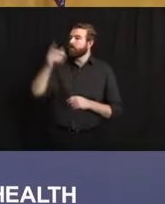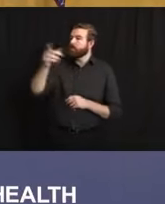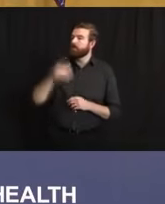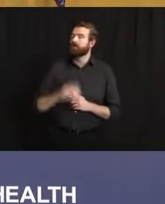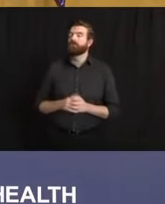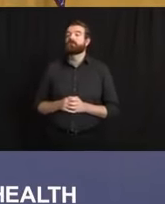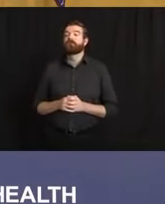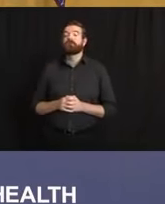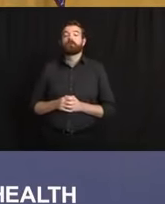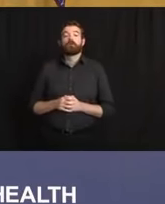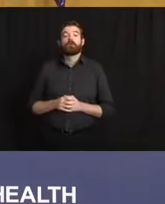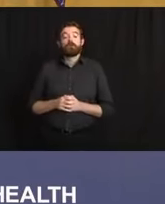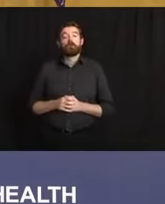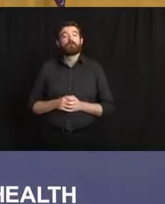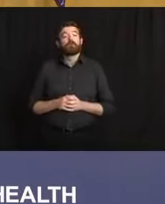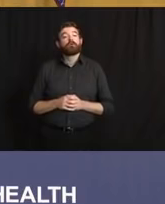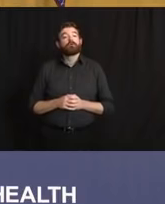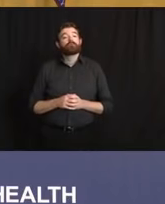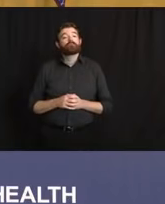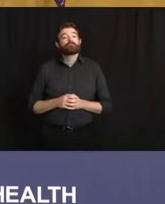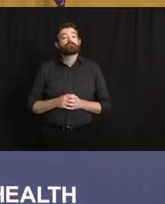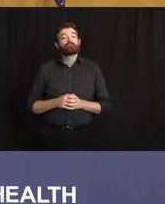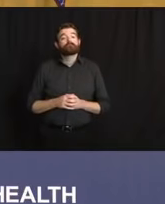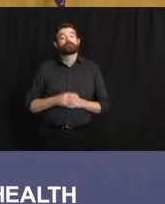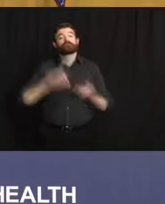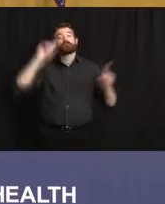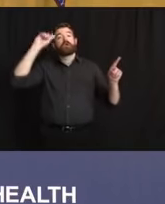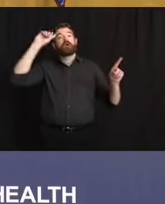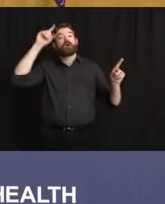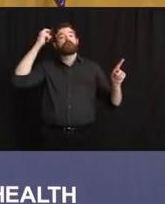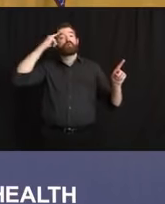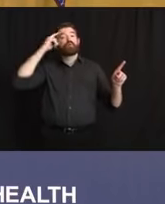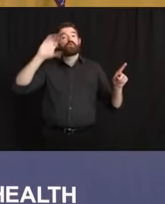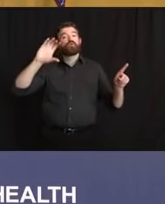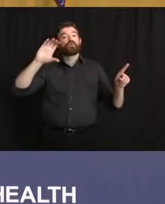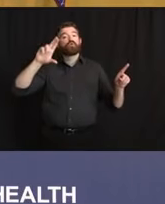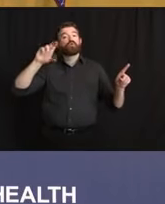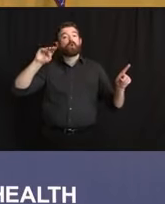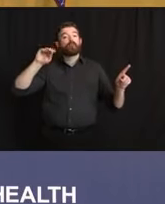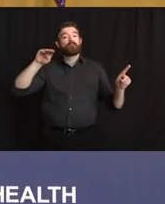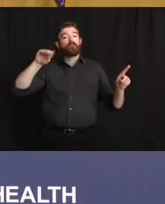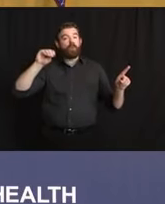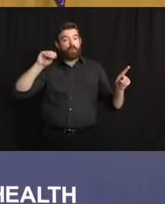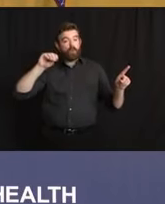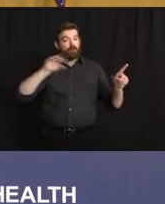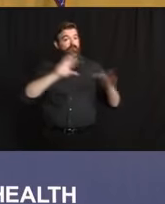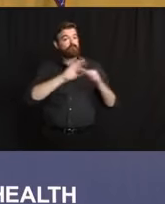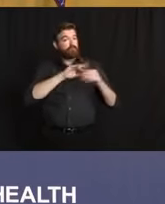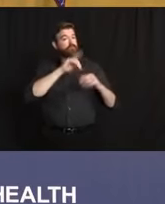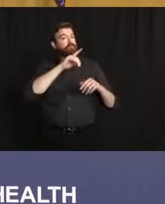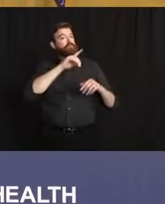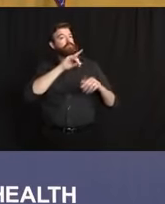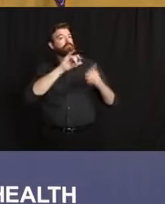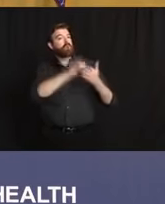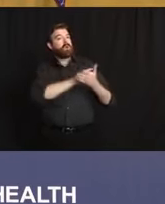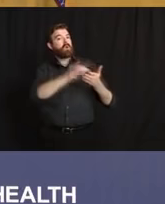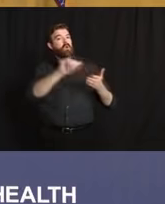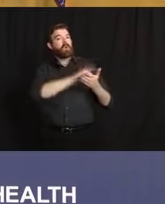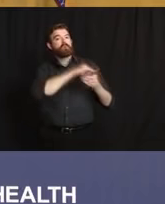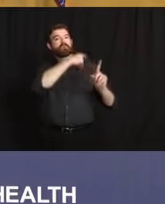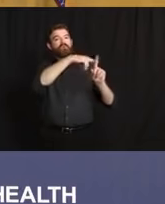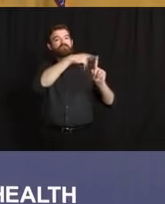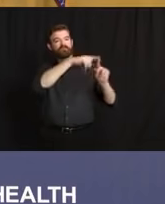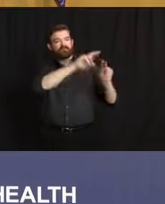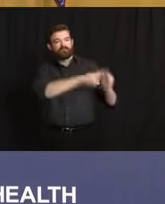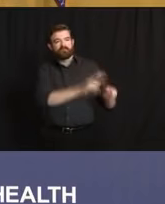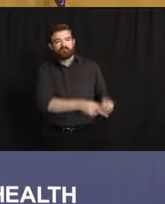Governor Cuomo is comfortable enough with the decline in cases in New York that he doesn't feel the need to hold daily briefings after today. At what point would you be at the